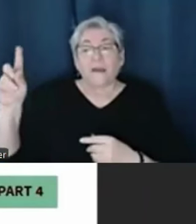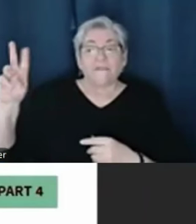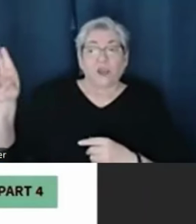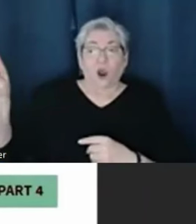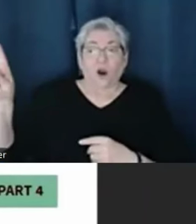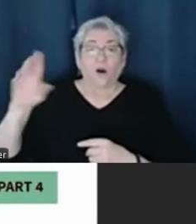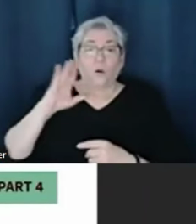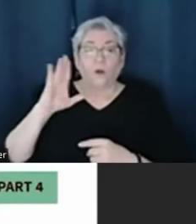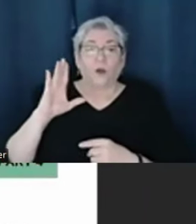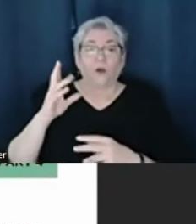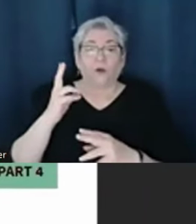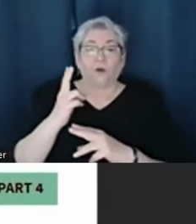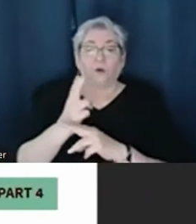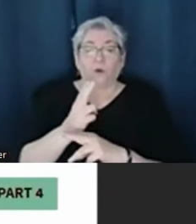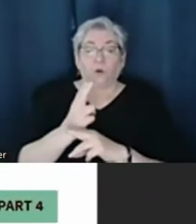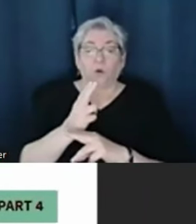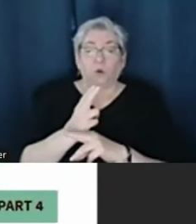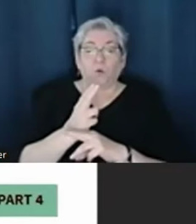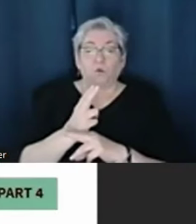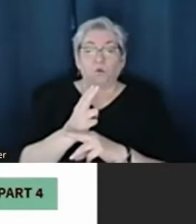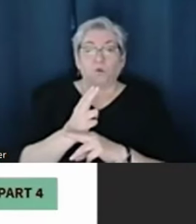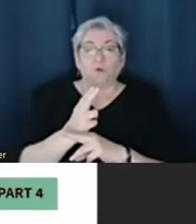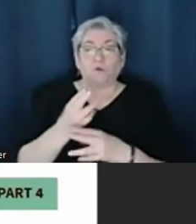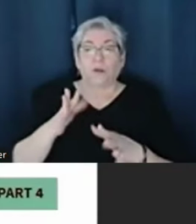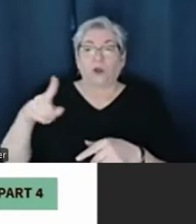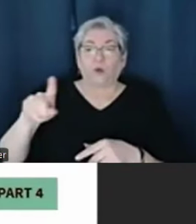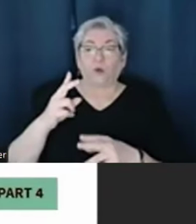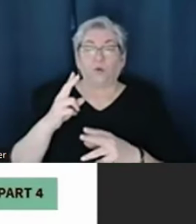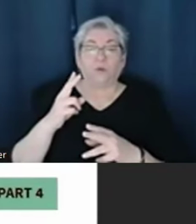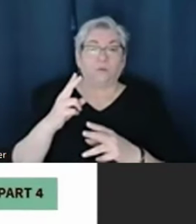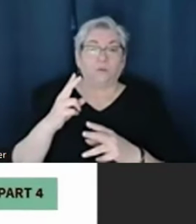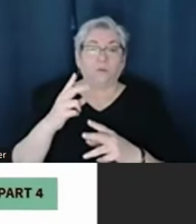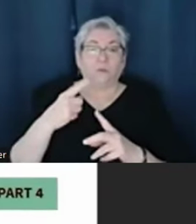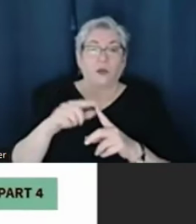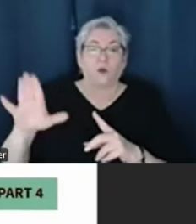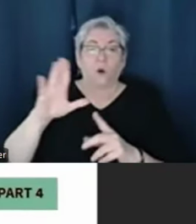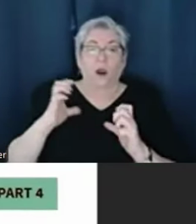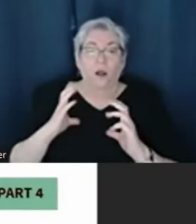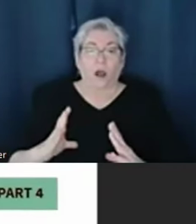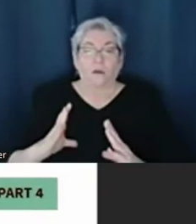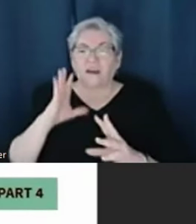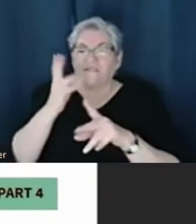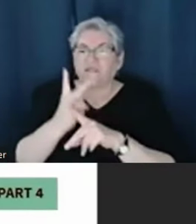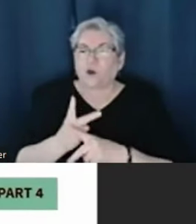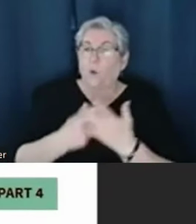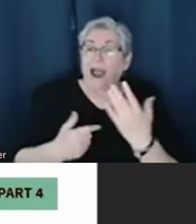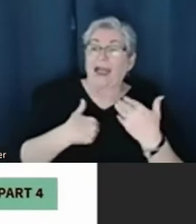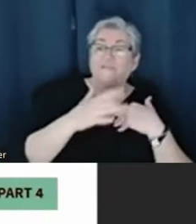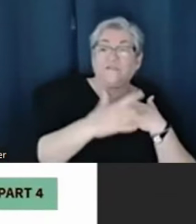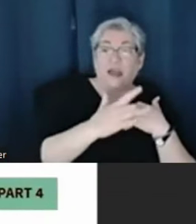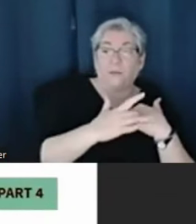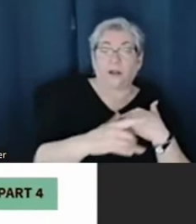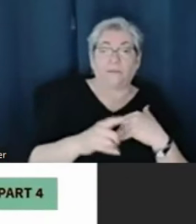here to let you and your clients figure out sort of what's available. This is not an